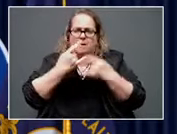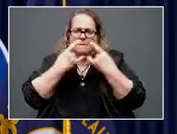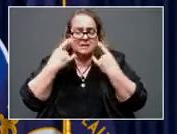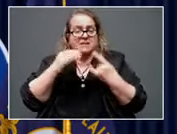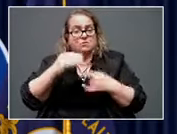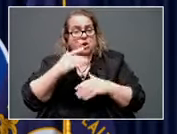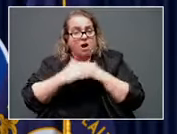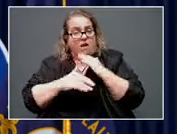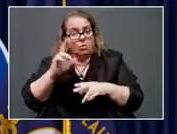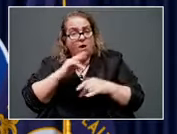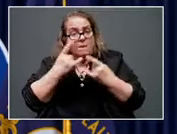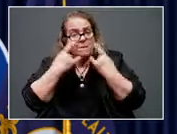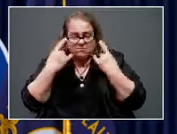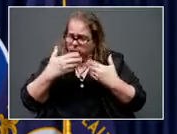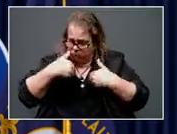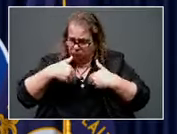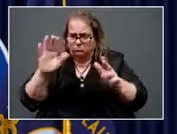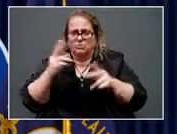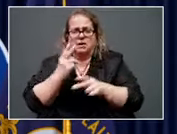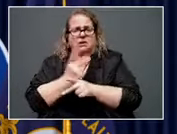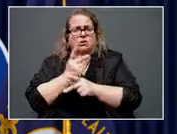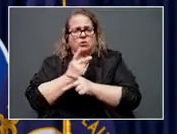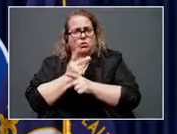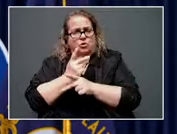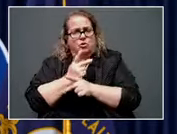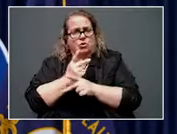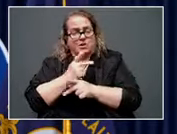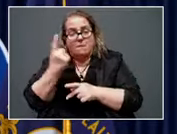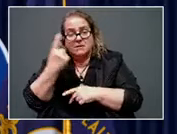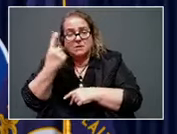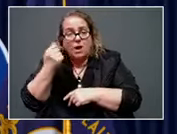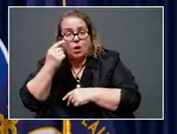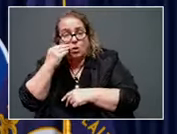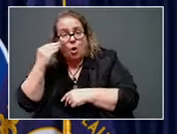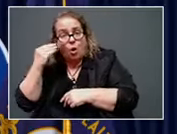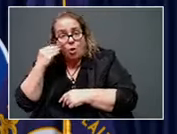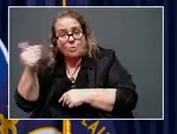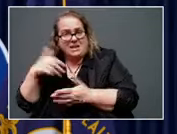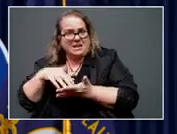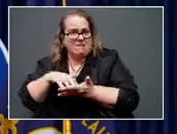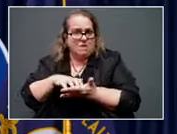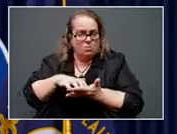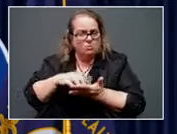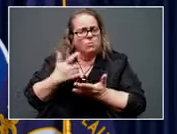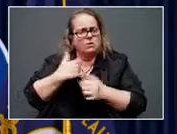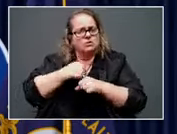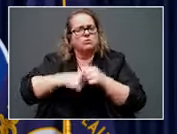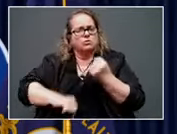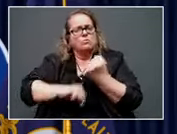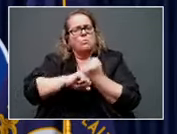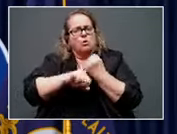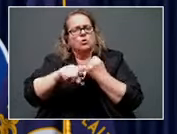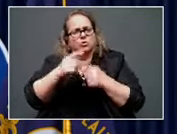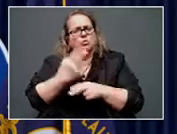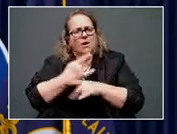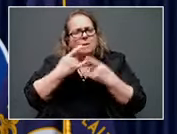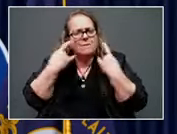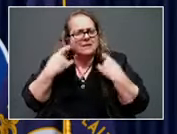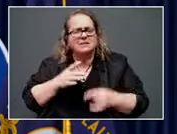maybe somebody at home is vulnerable, we want to support you in doing so. And it's not just an